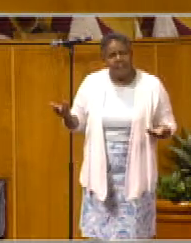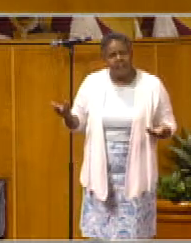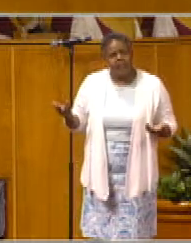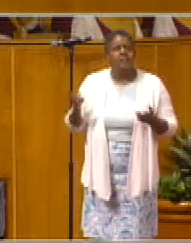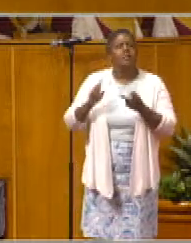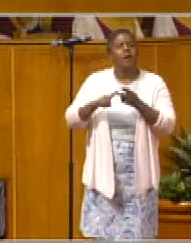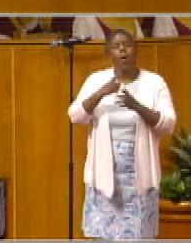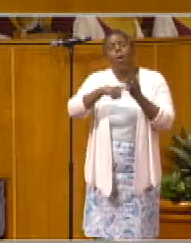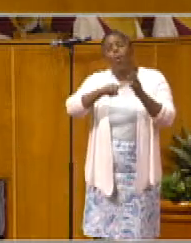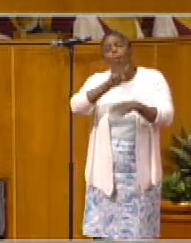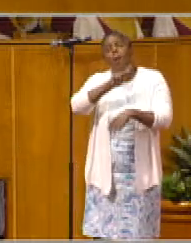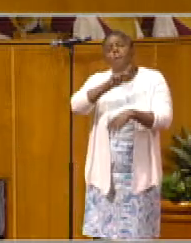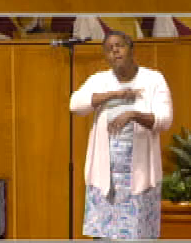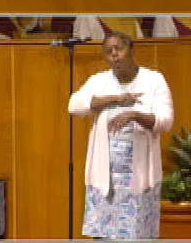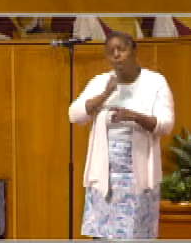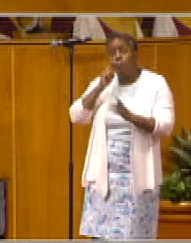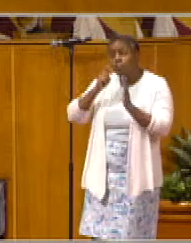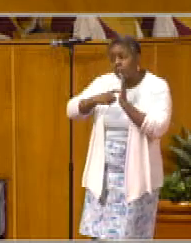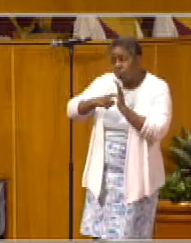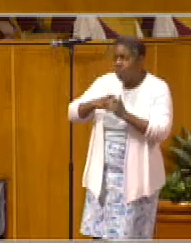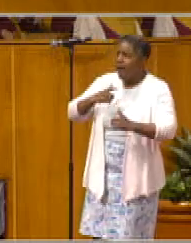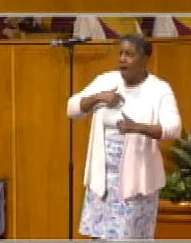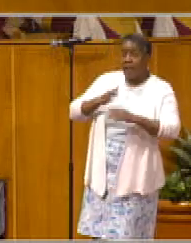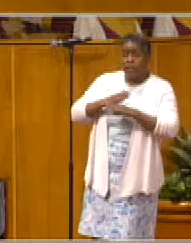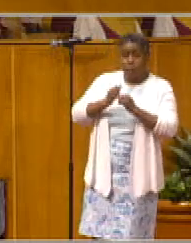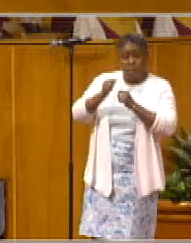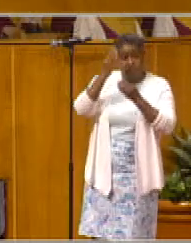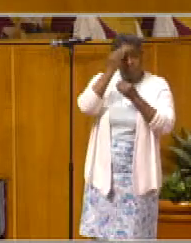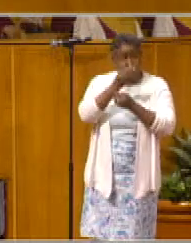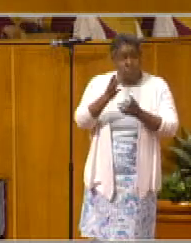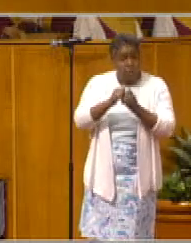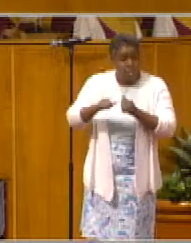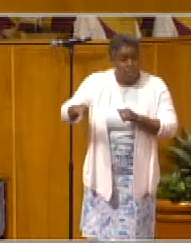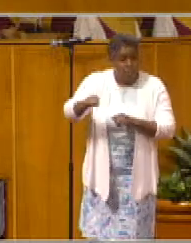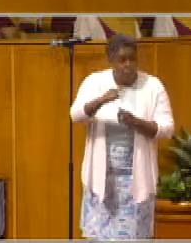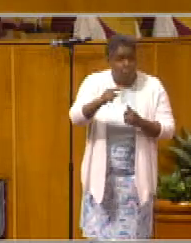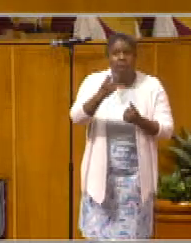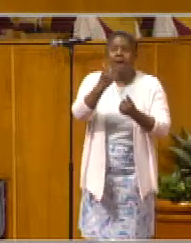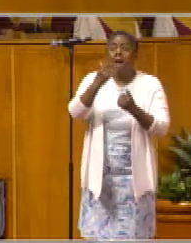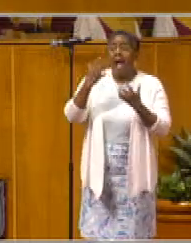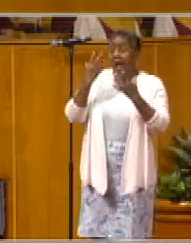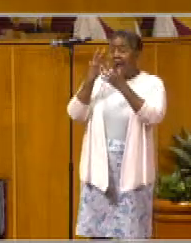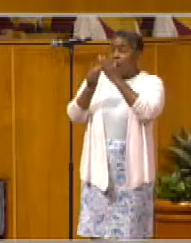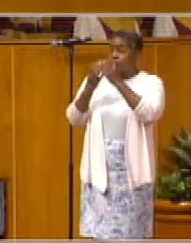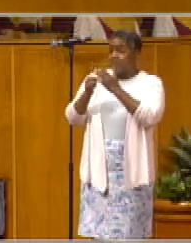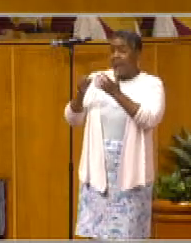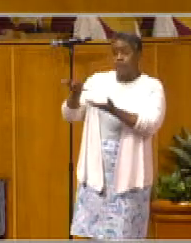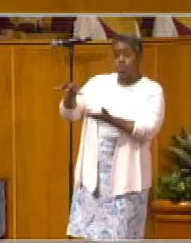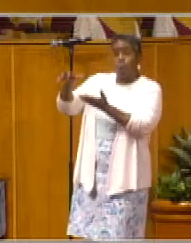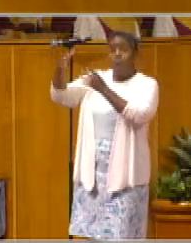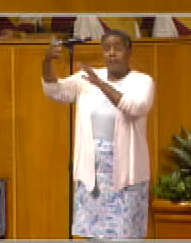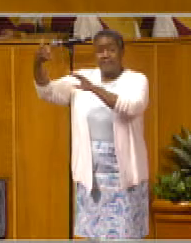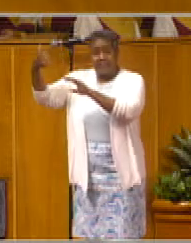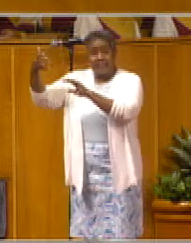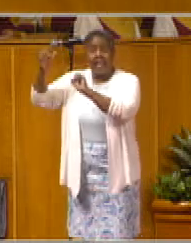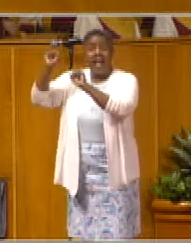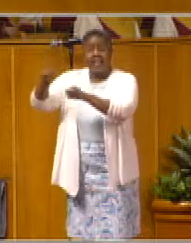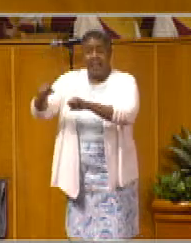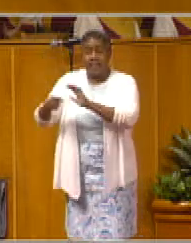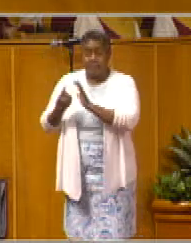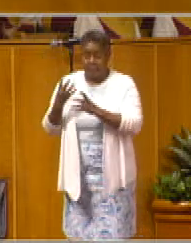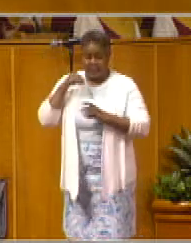And what Paul has recognized that I share with you is that external storms can